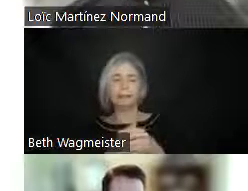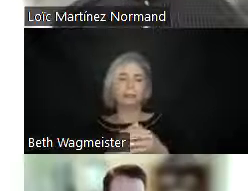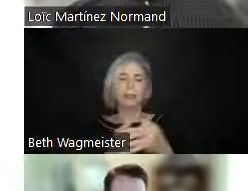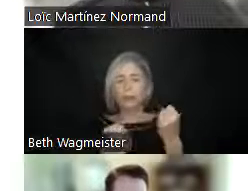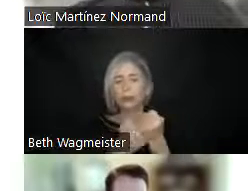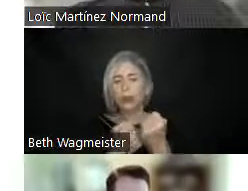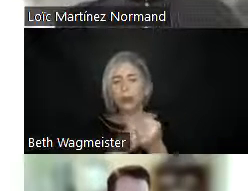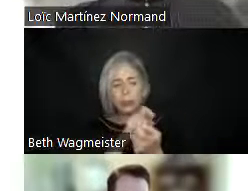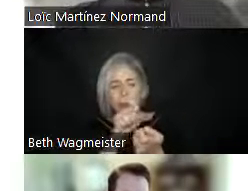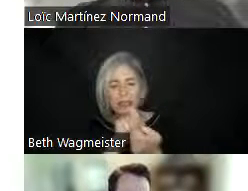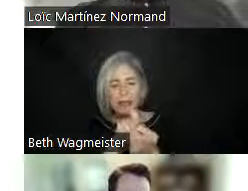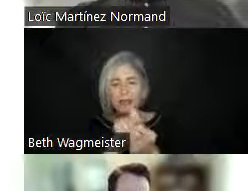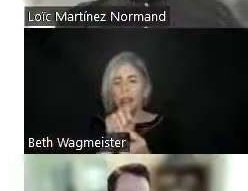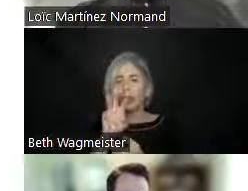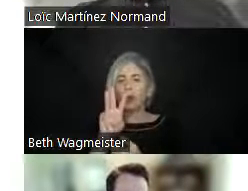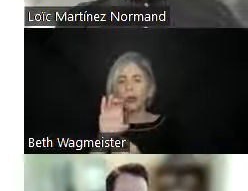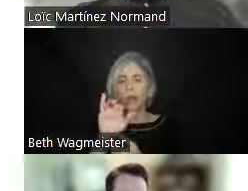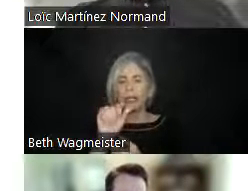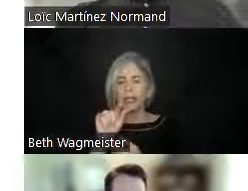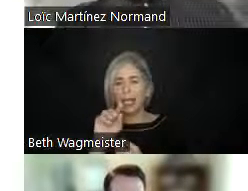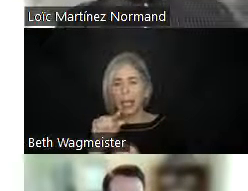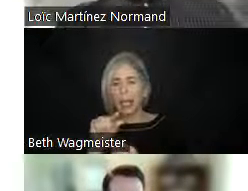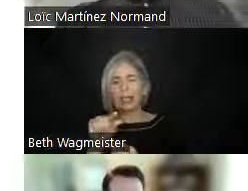It might support a particular WCAG success criterion,